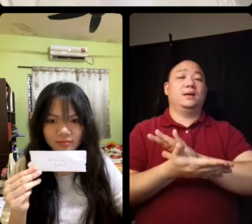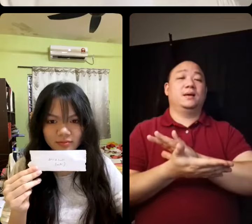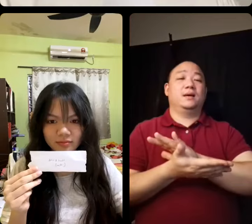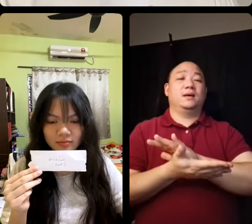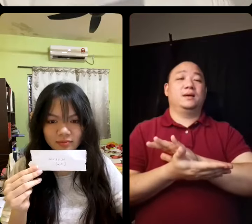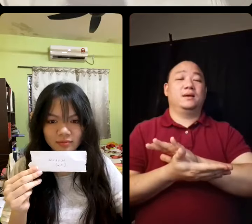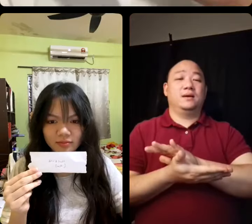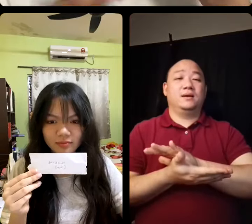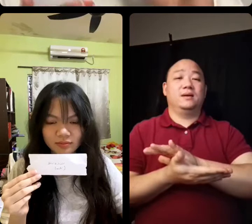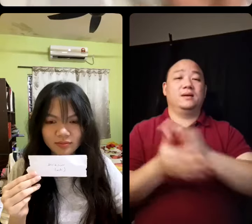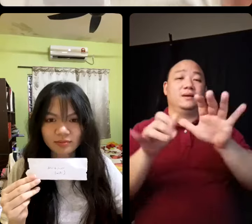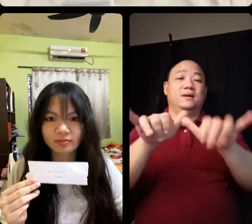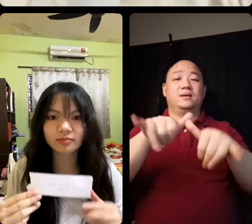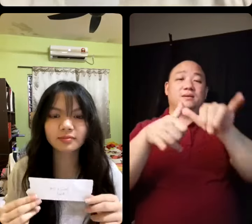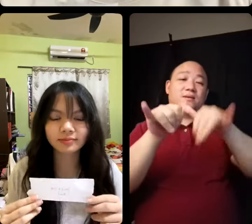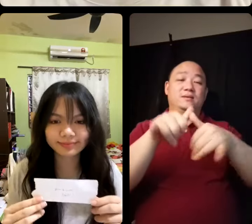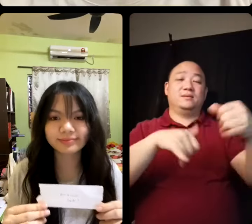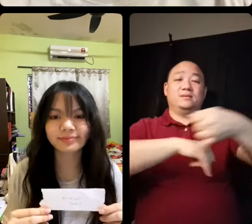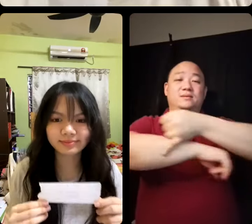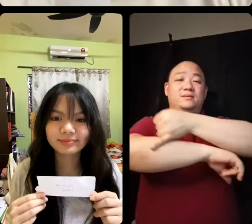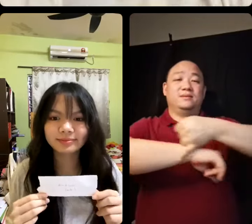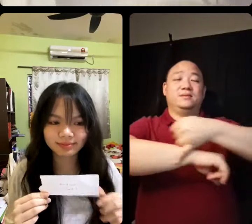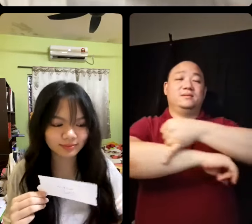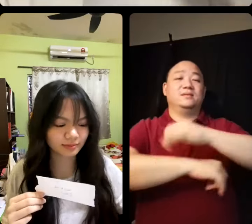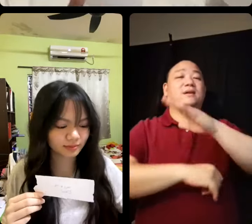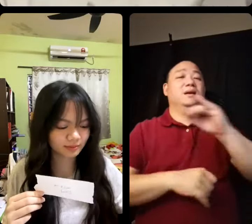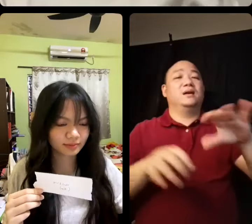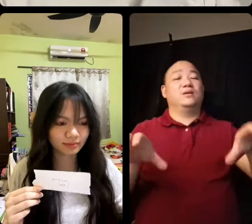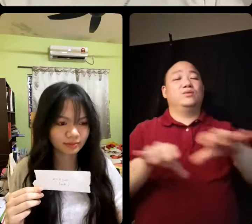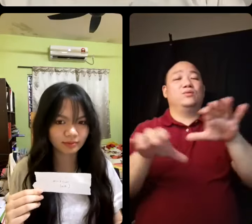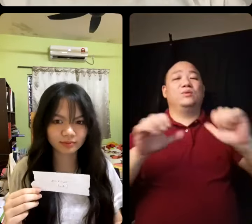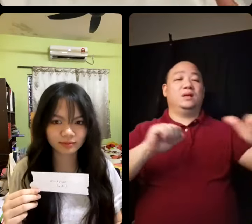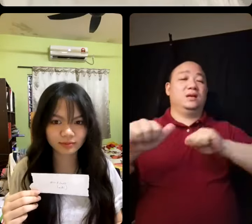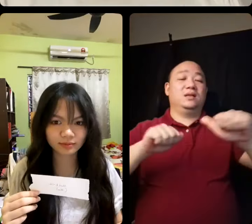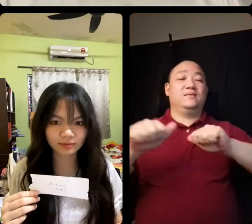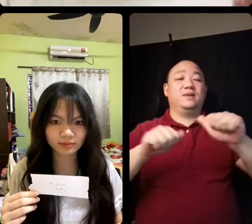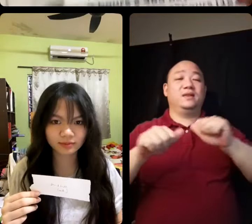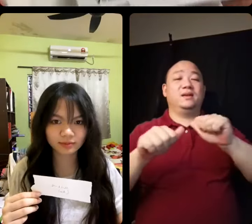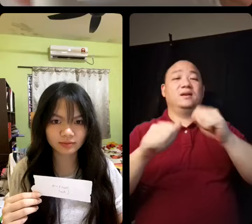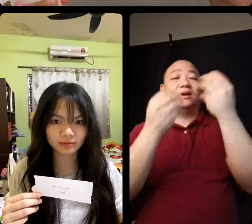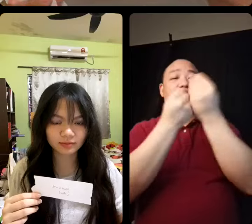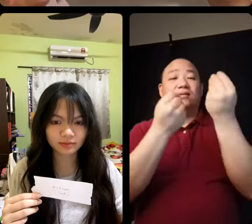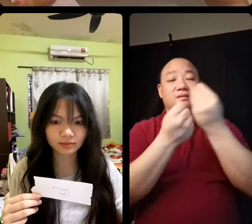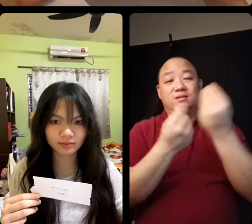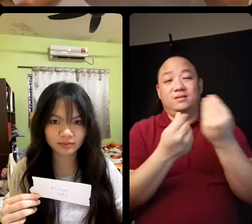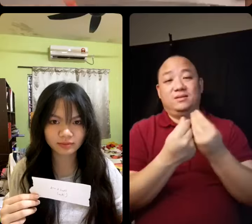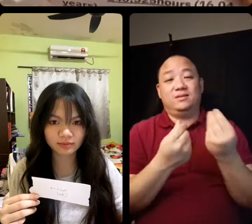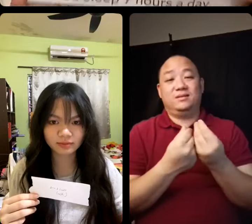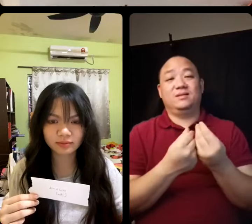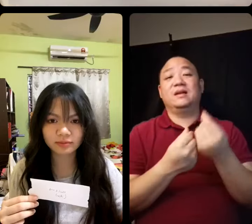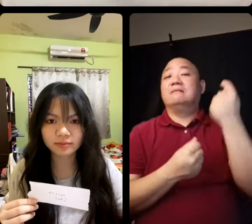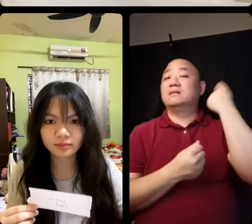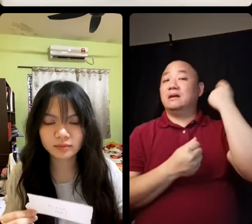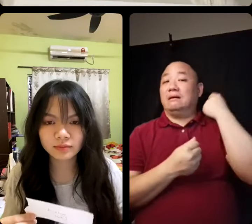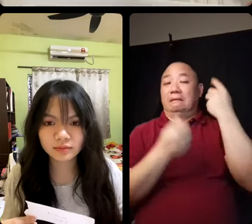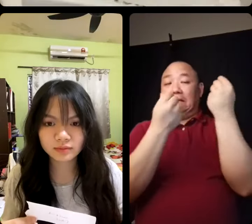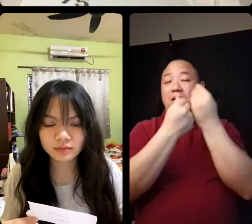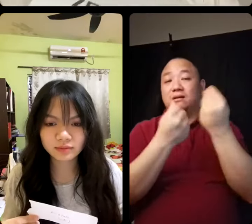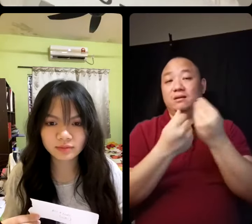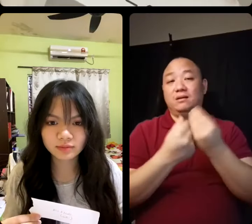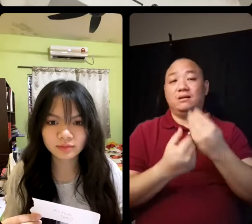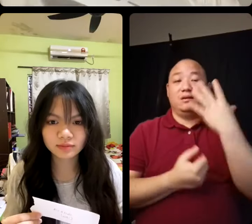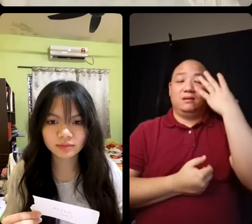and we are doing some calculation over here, okay? So just now we have calculated our sleeping time, which equivalent